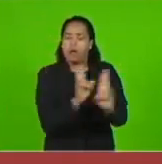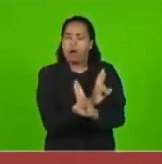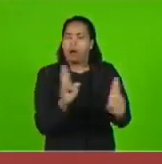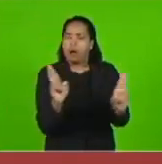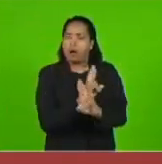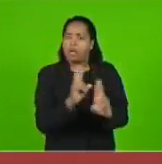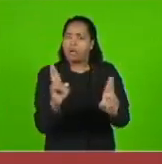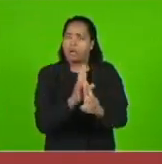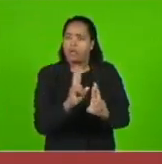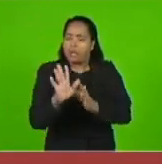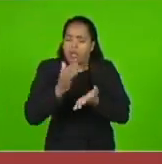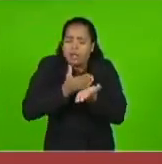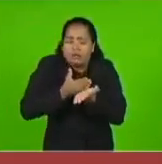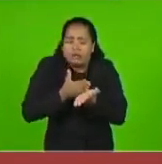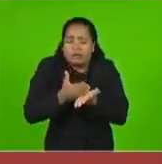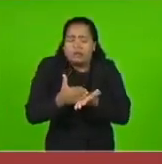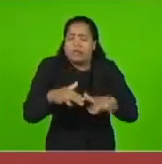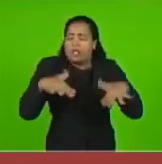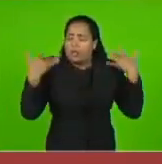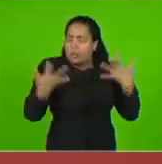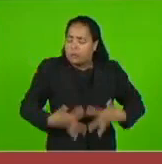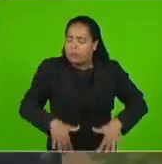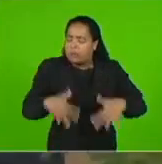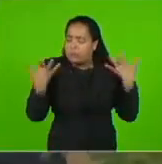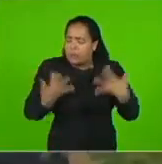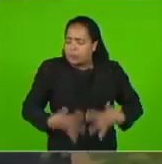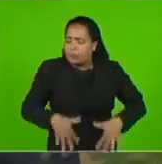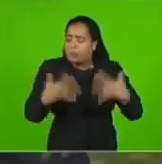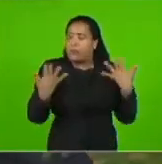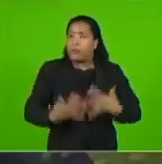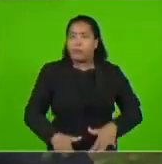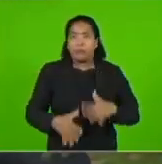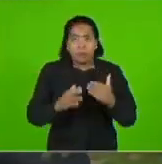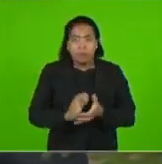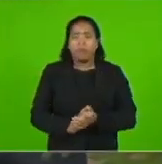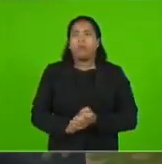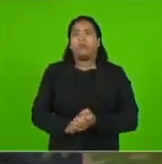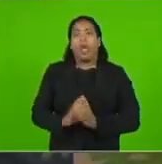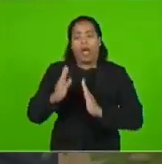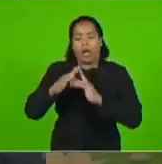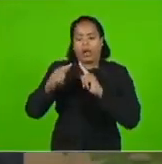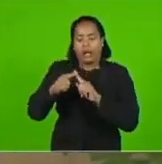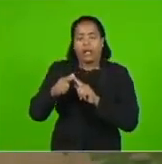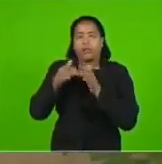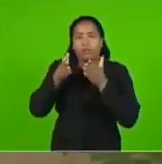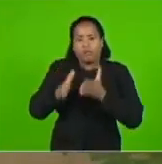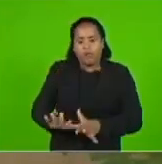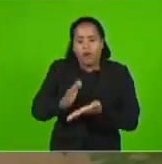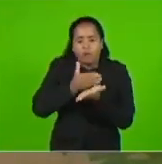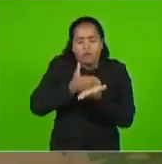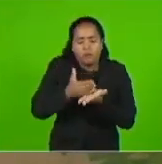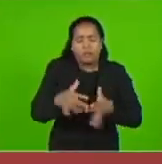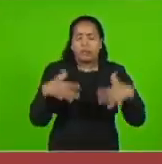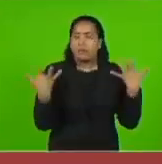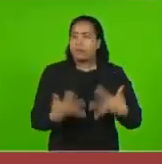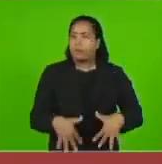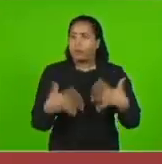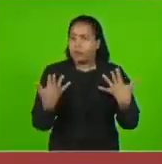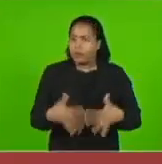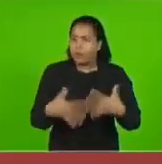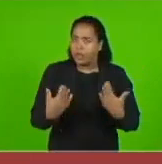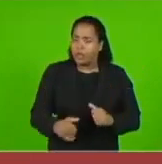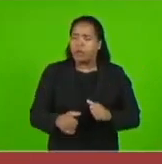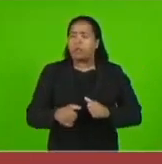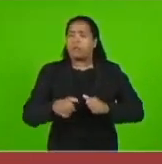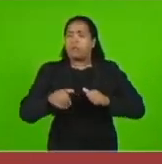right, highlight topics that is related to the beginning of the birthing pains. So the trumpets, they